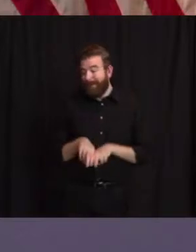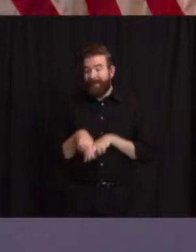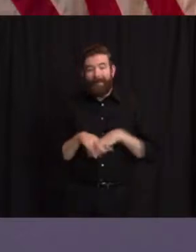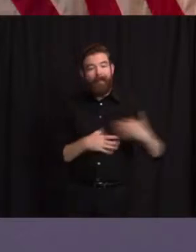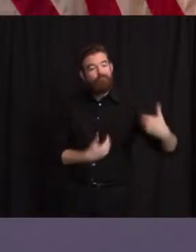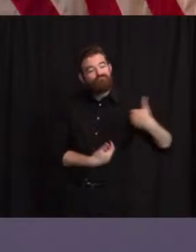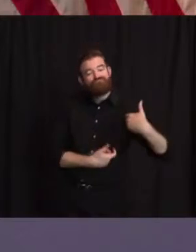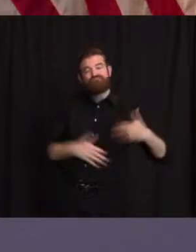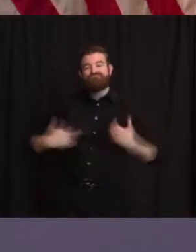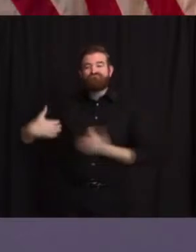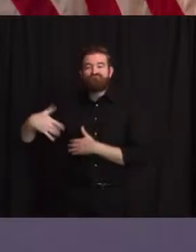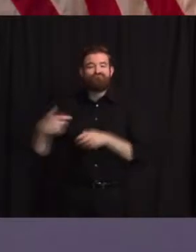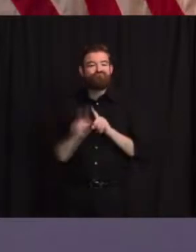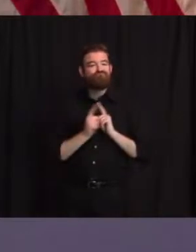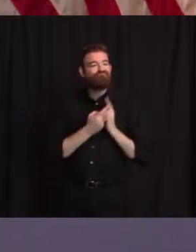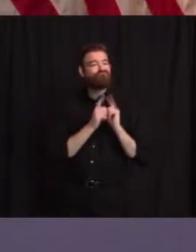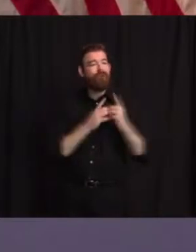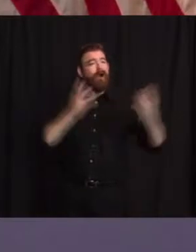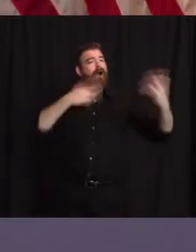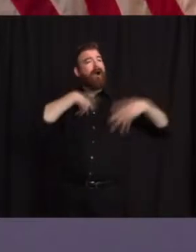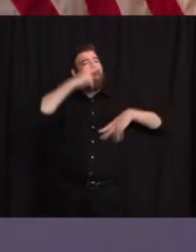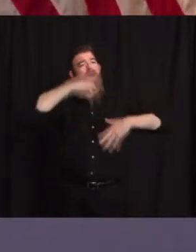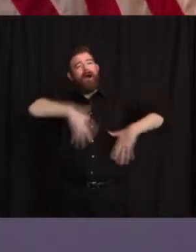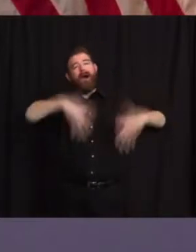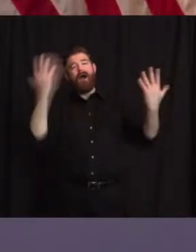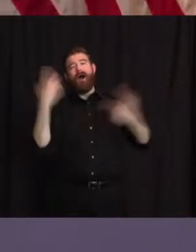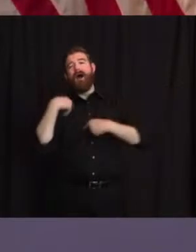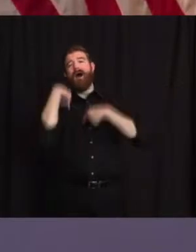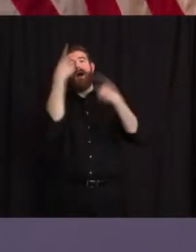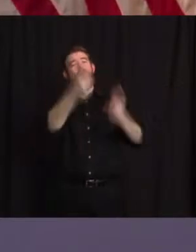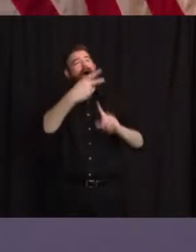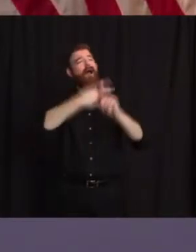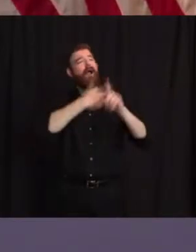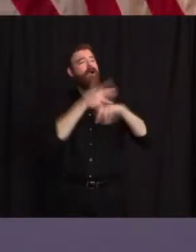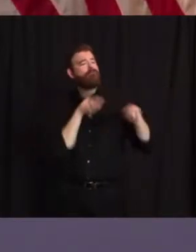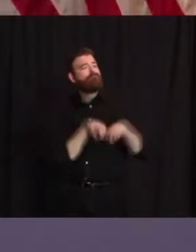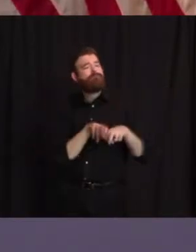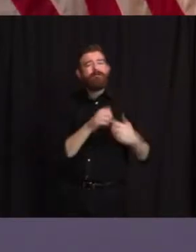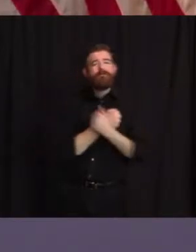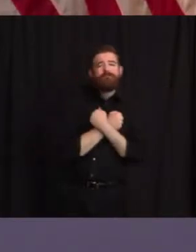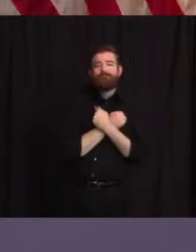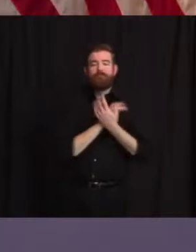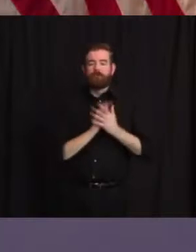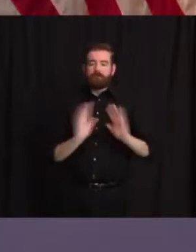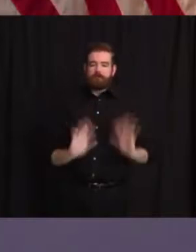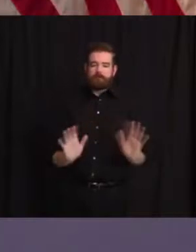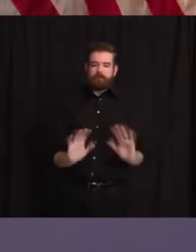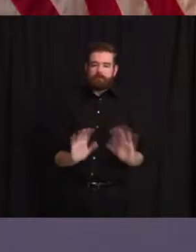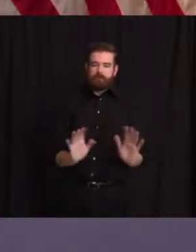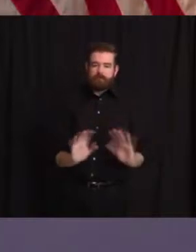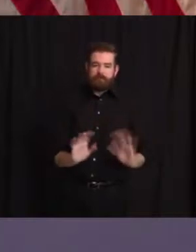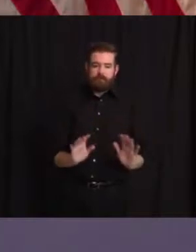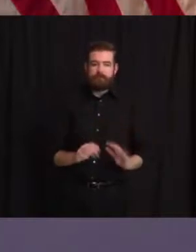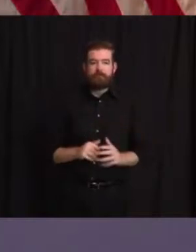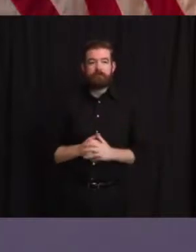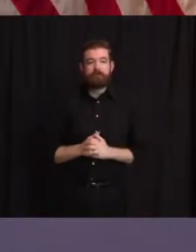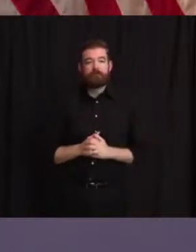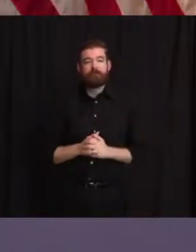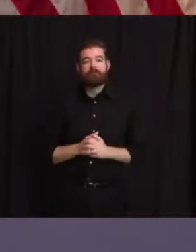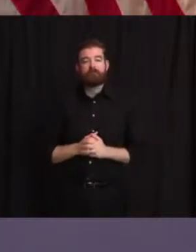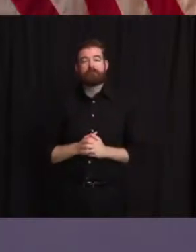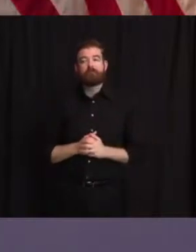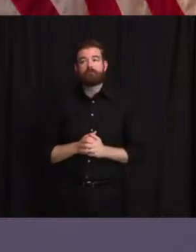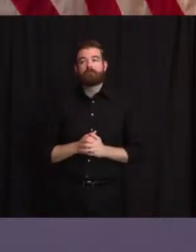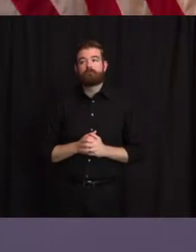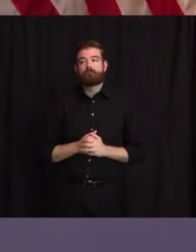around with yet. Do you disagree, or you good with that? Okay. There's no strict other than the total